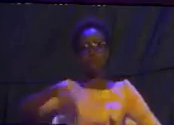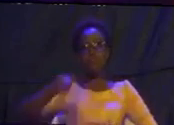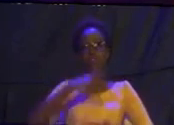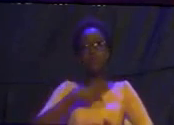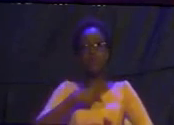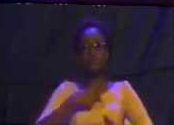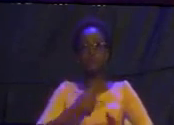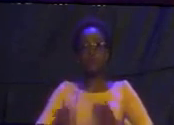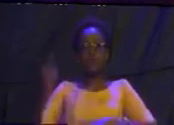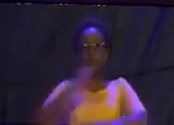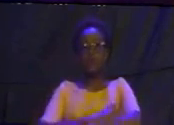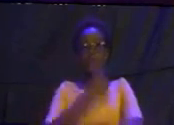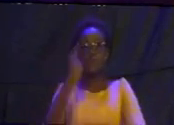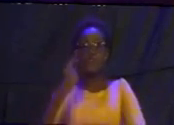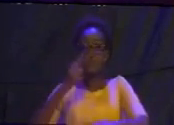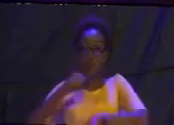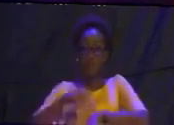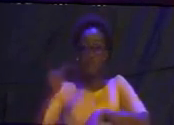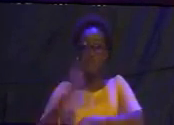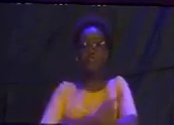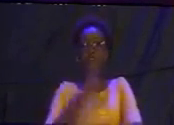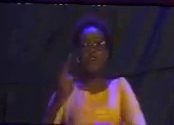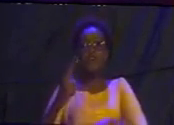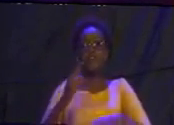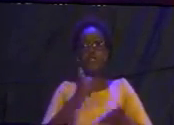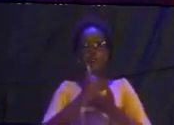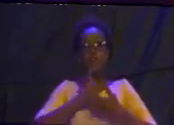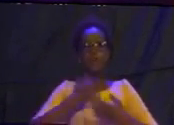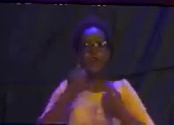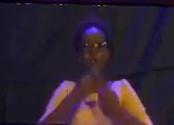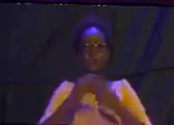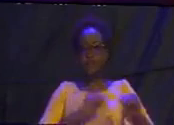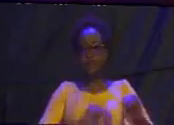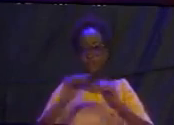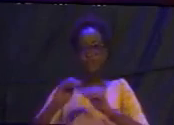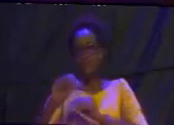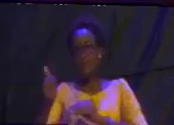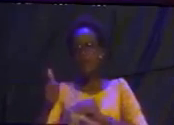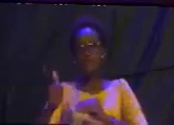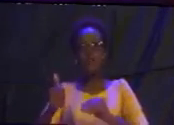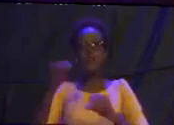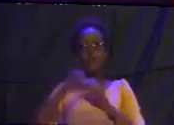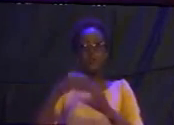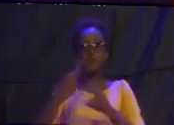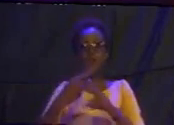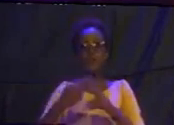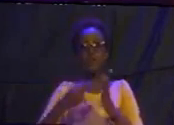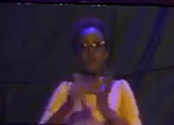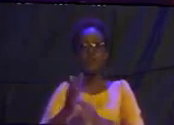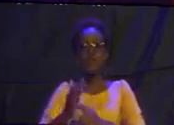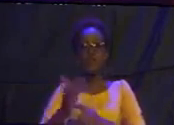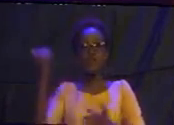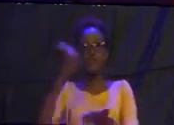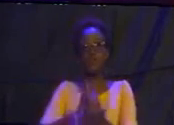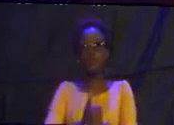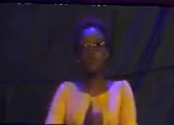be good to us. This is the first day. Take us from glory to glory. That's how we pray in the name of